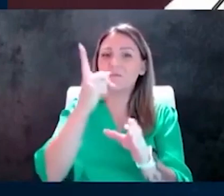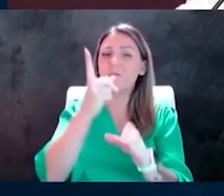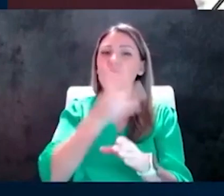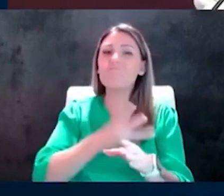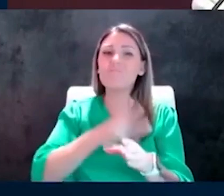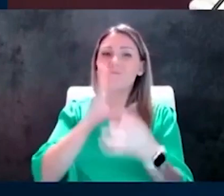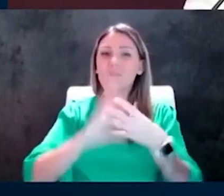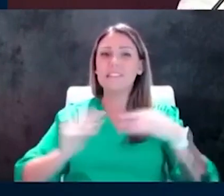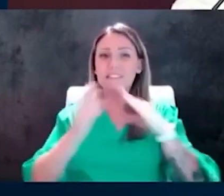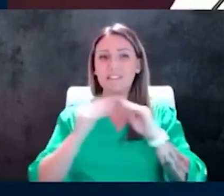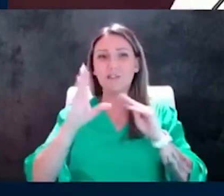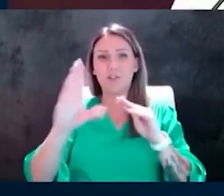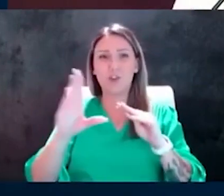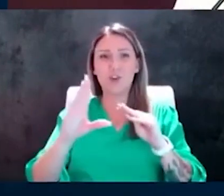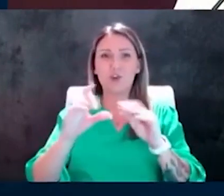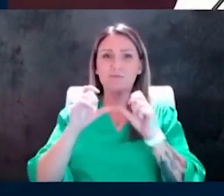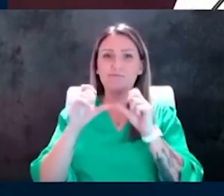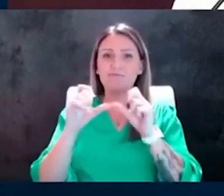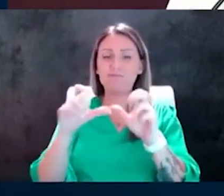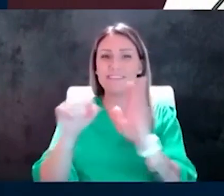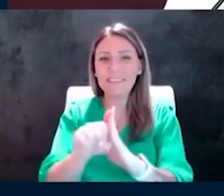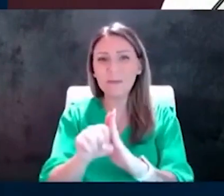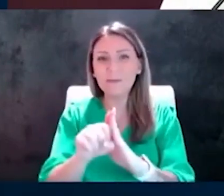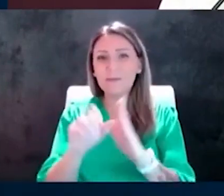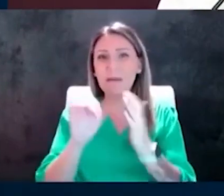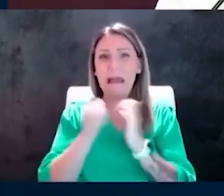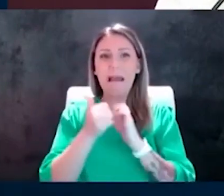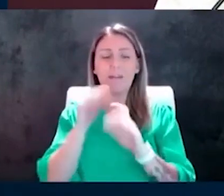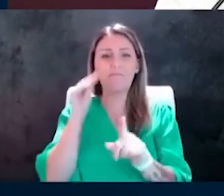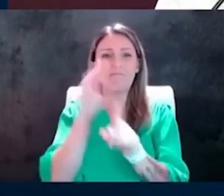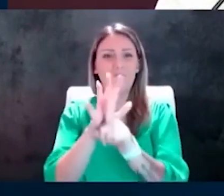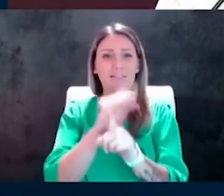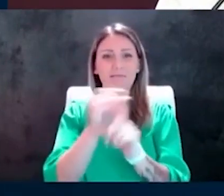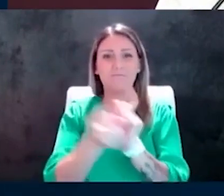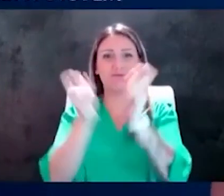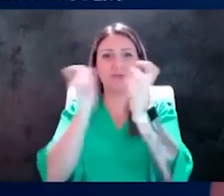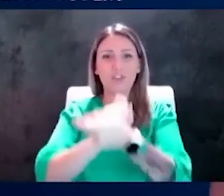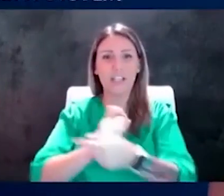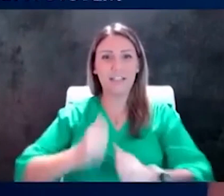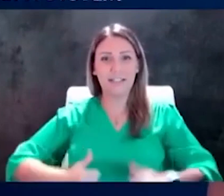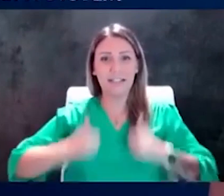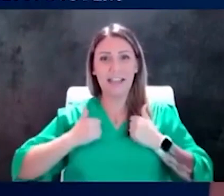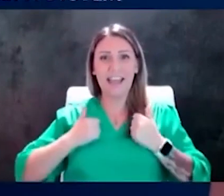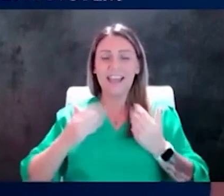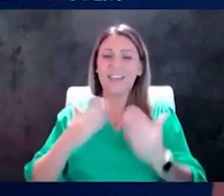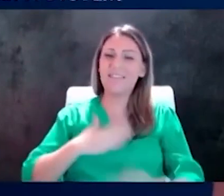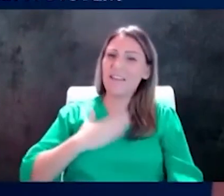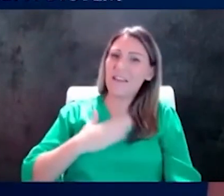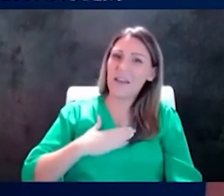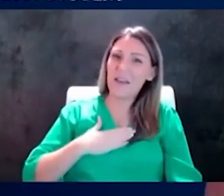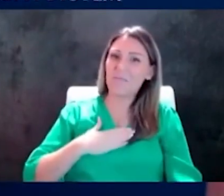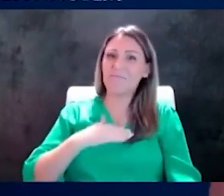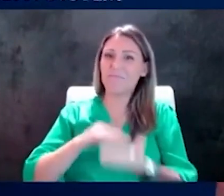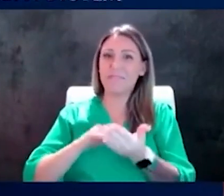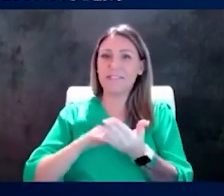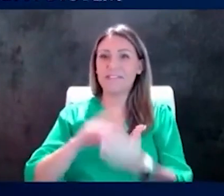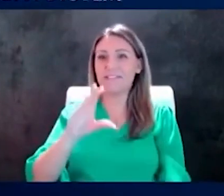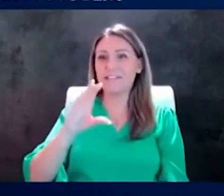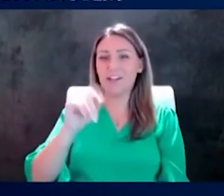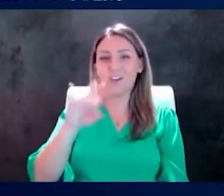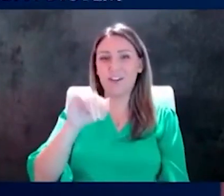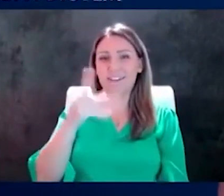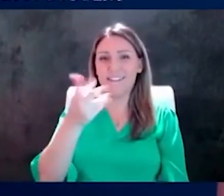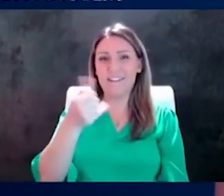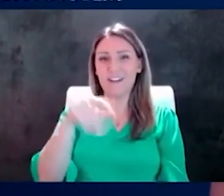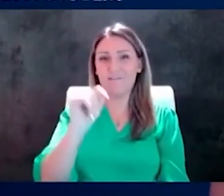haul symptoms and how that really affected and changed her life. That's right. We're glad Dr. Comfort is here because we talk a lot about long haulers, get a lot of